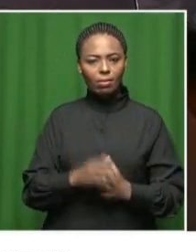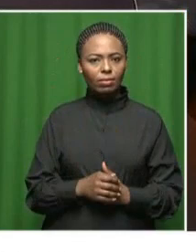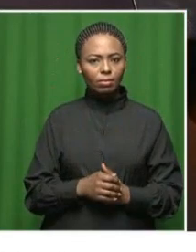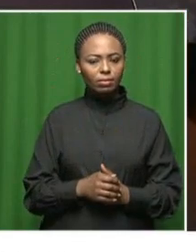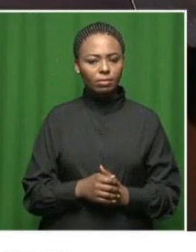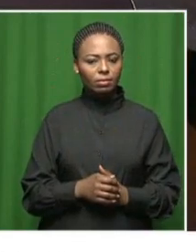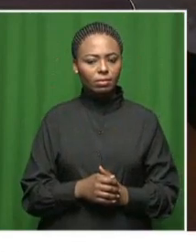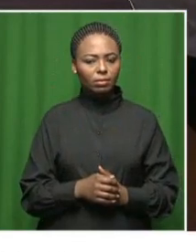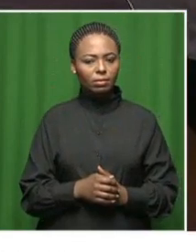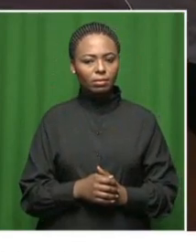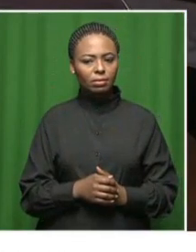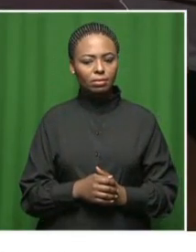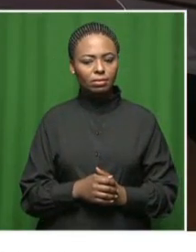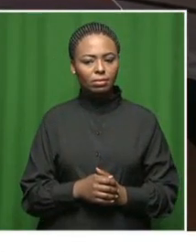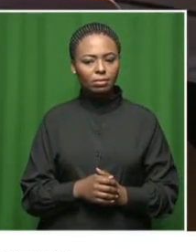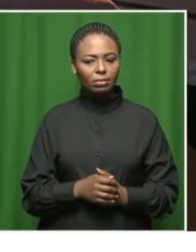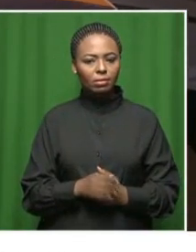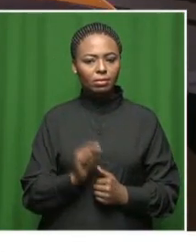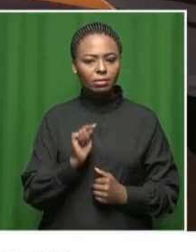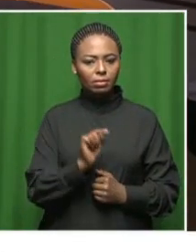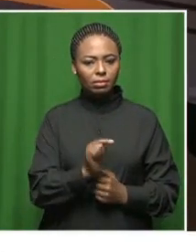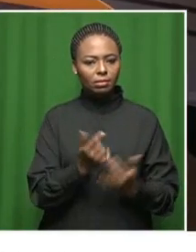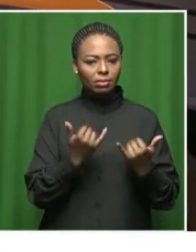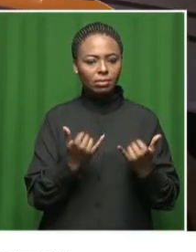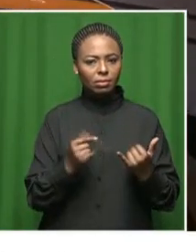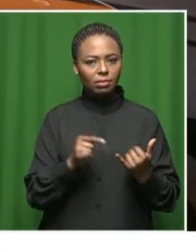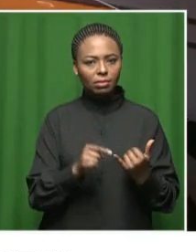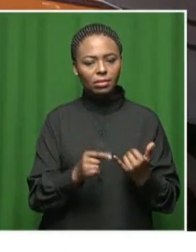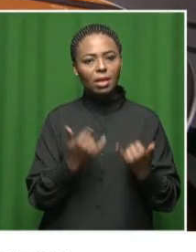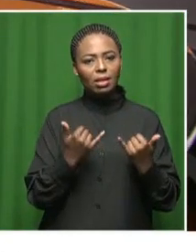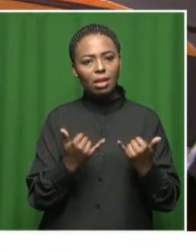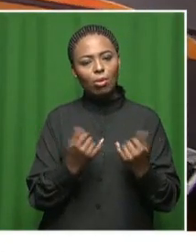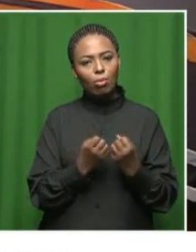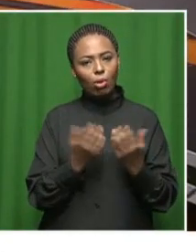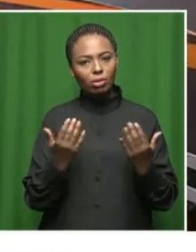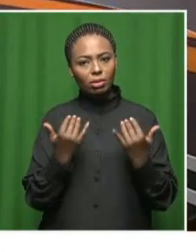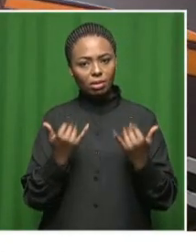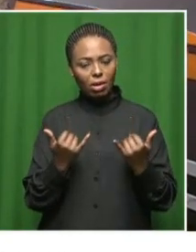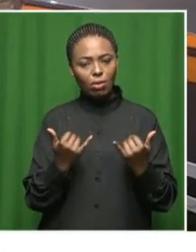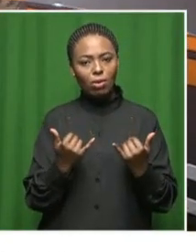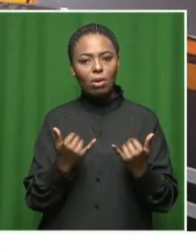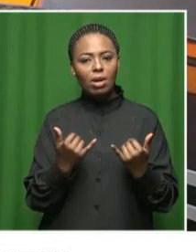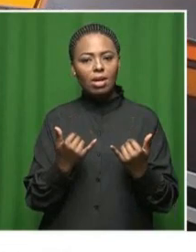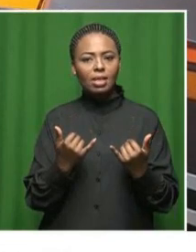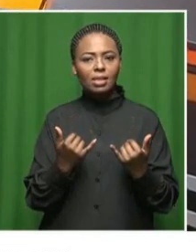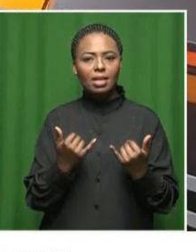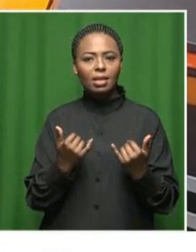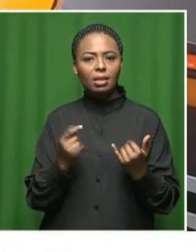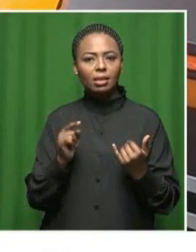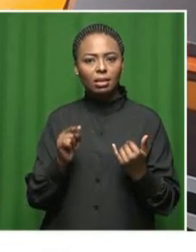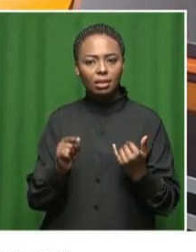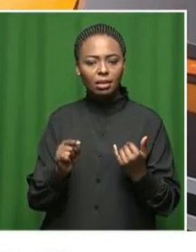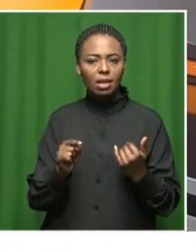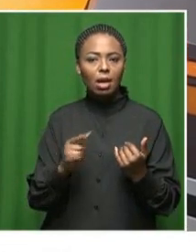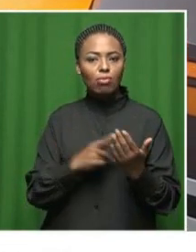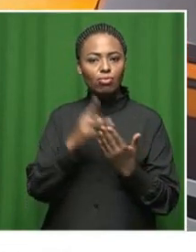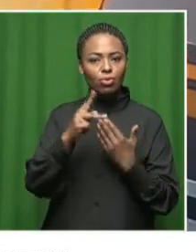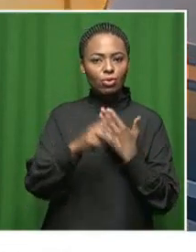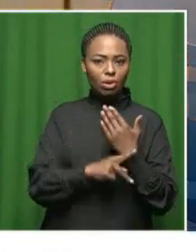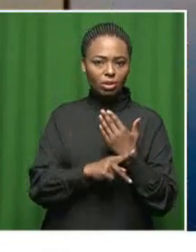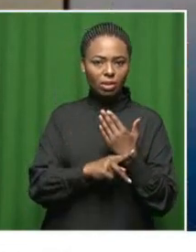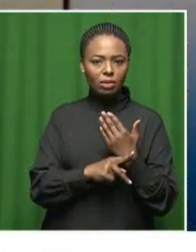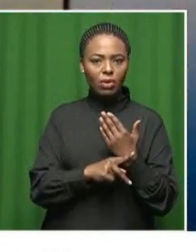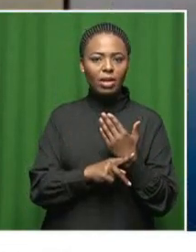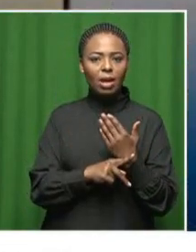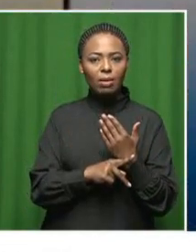what's Every Gamer Count? What inspired it? So Every Gamer Counts is basically the name of the project, and the